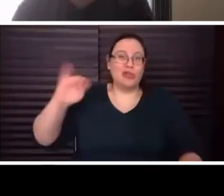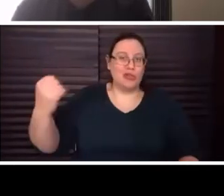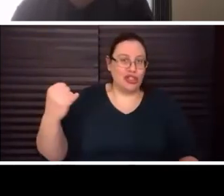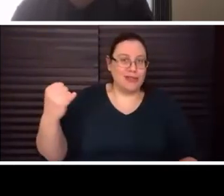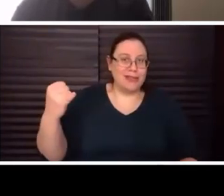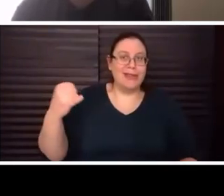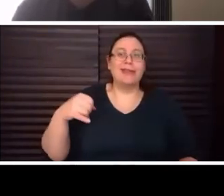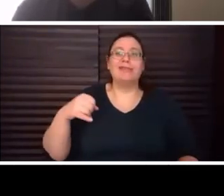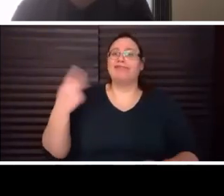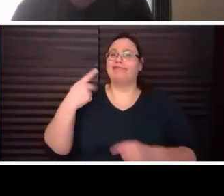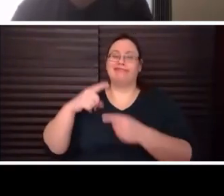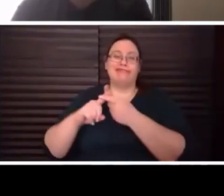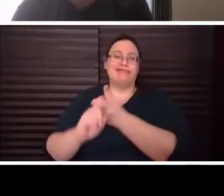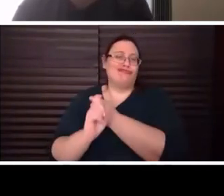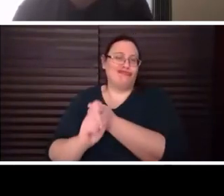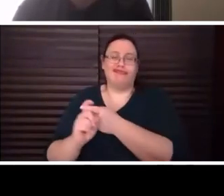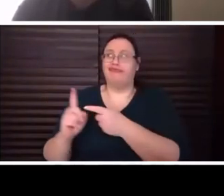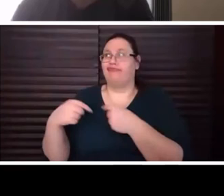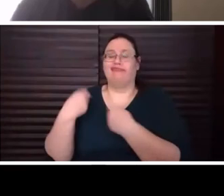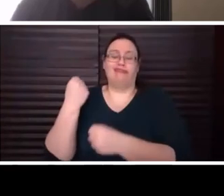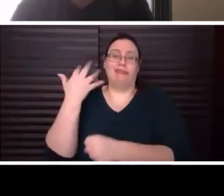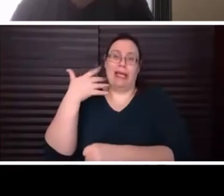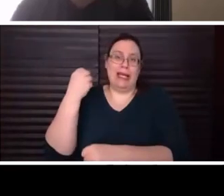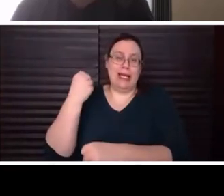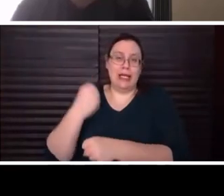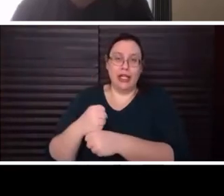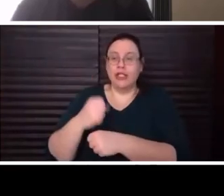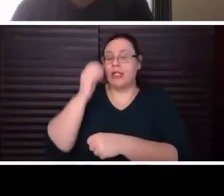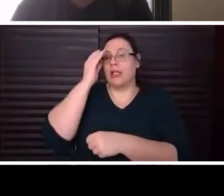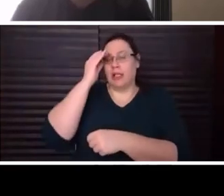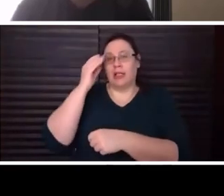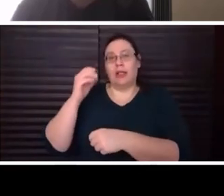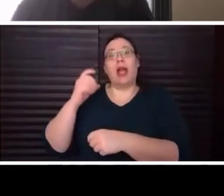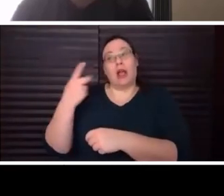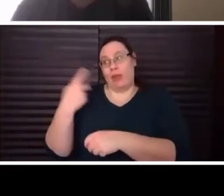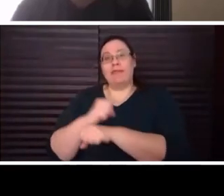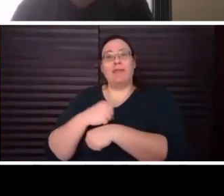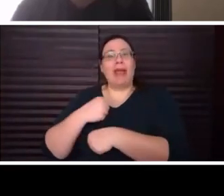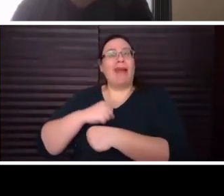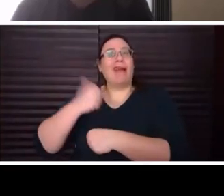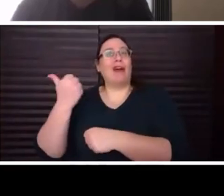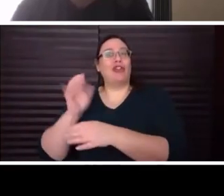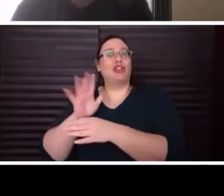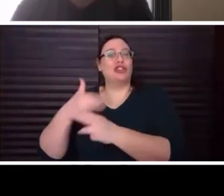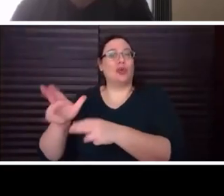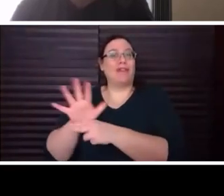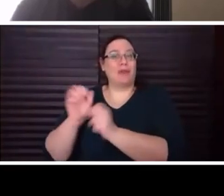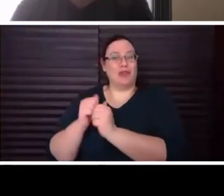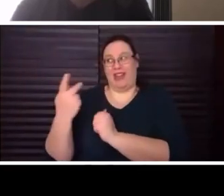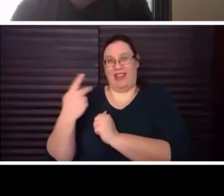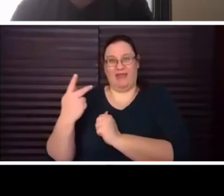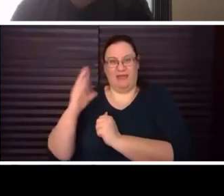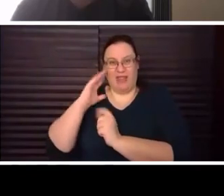We've been friends for many years, and we've done other short films together. And I knew that she